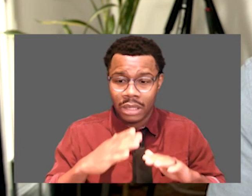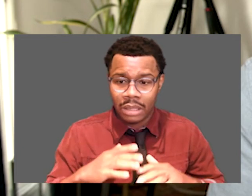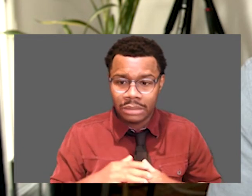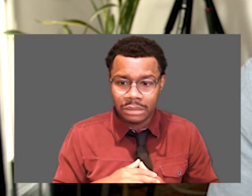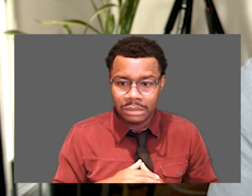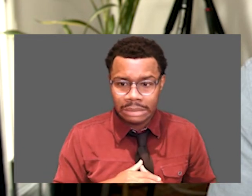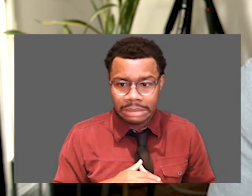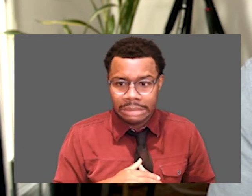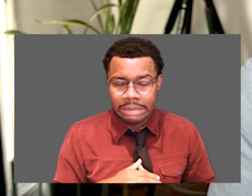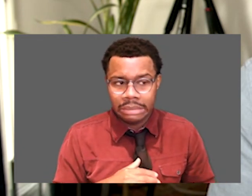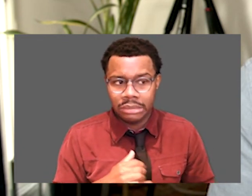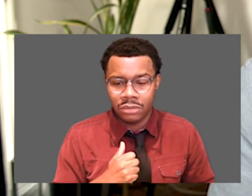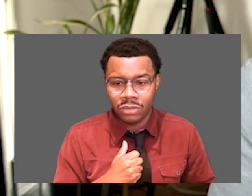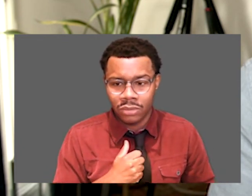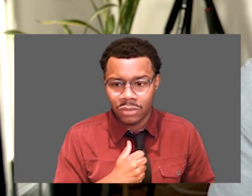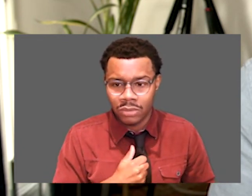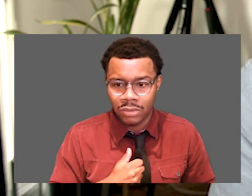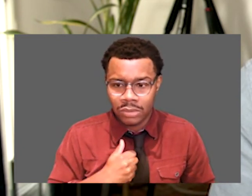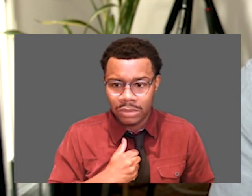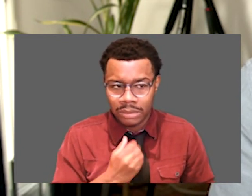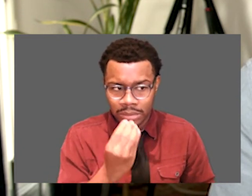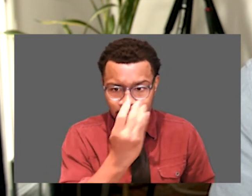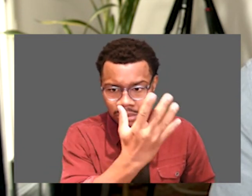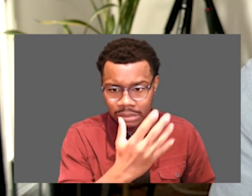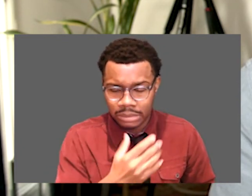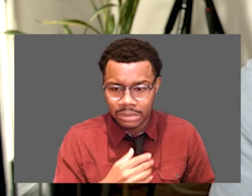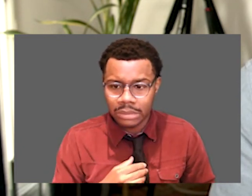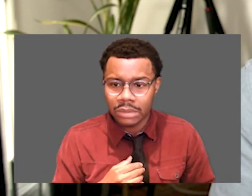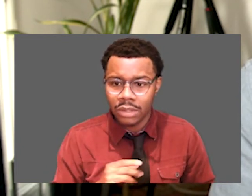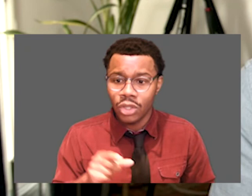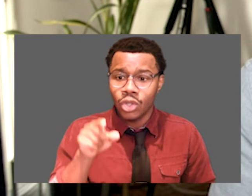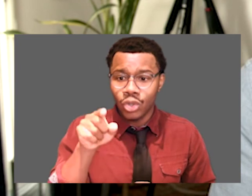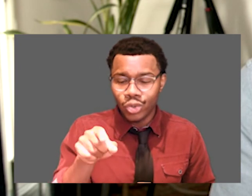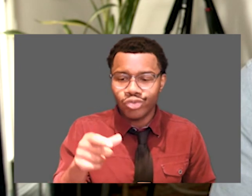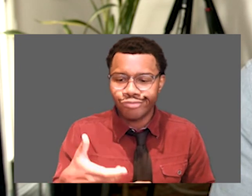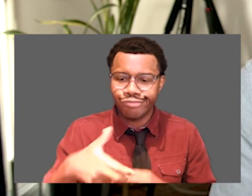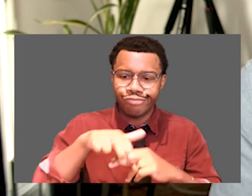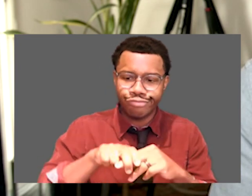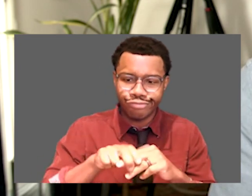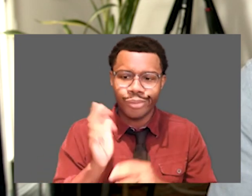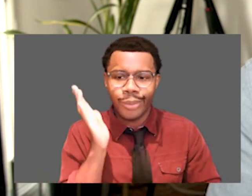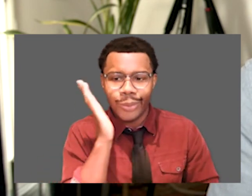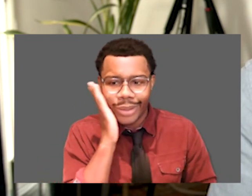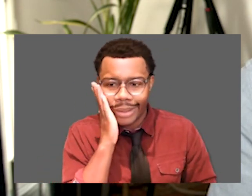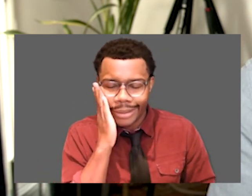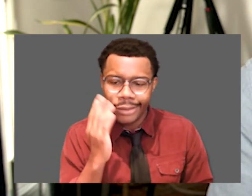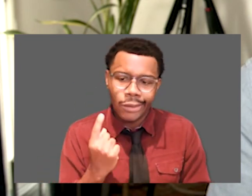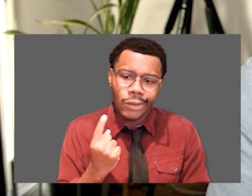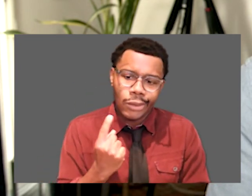sorry. You sit on your bunk, alone in your regret, shame, and